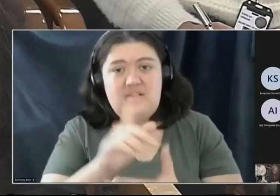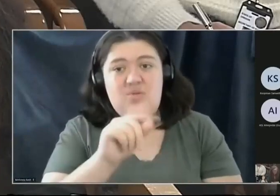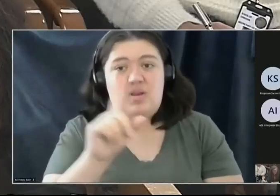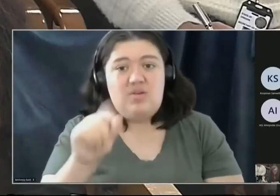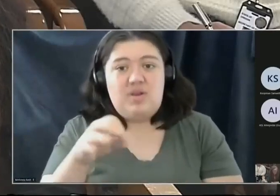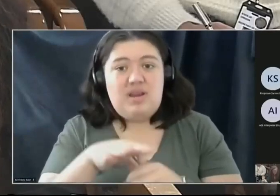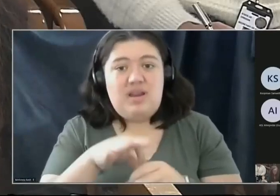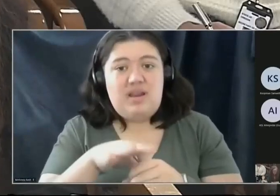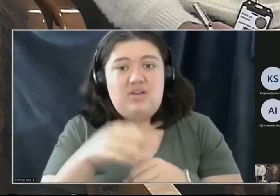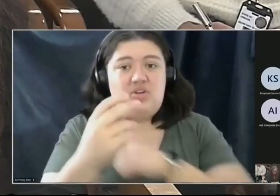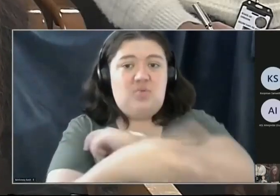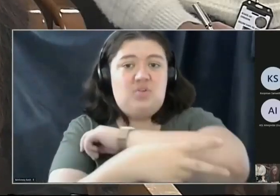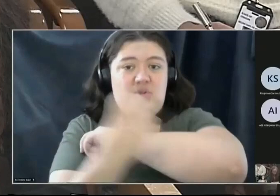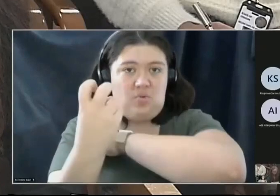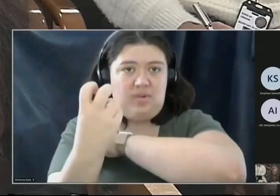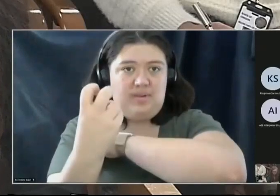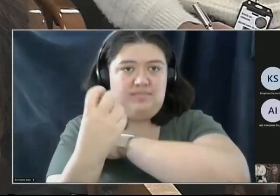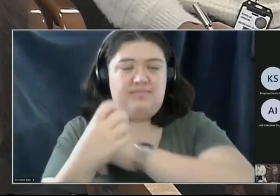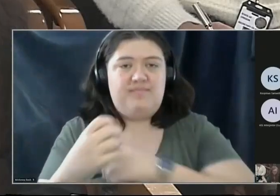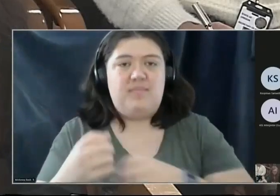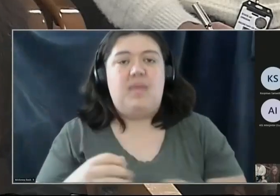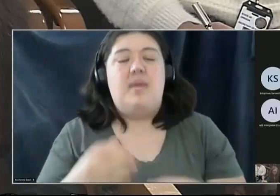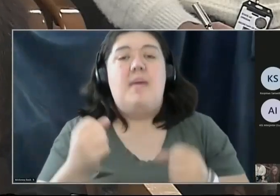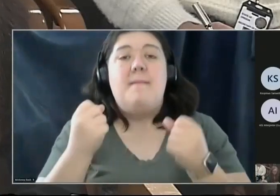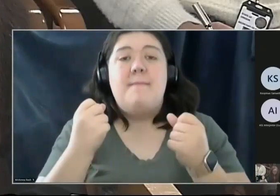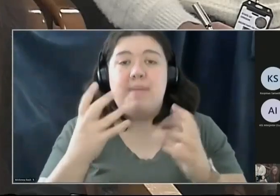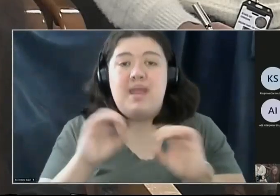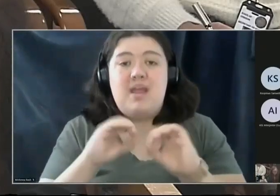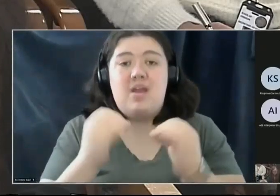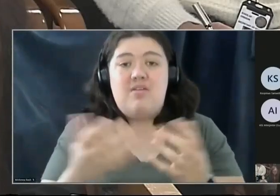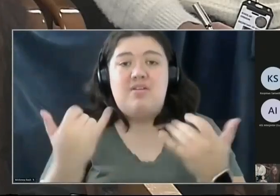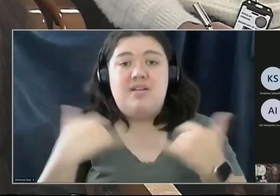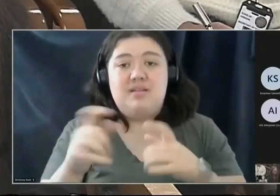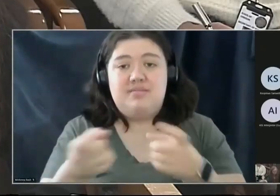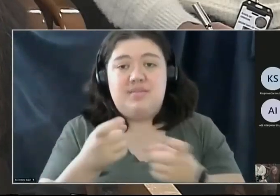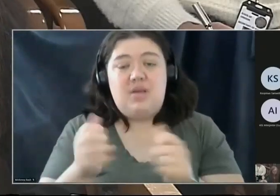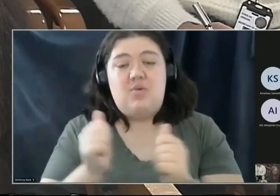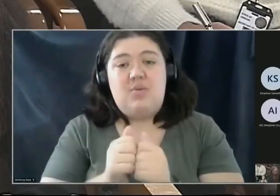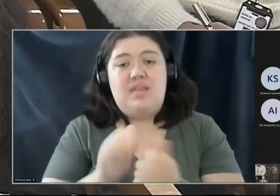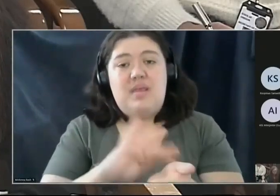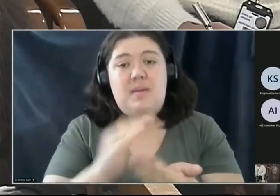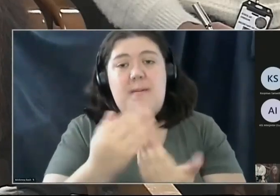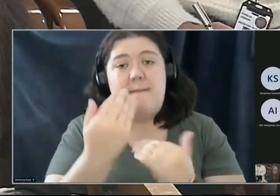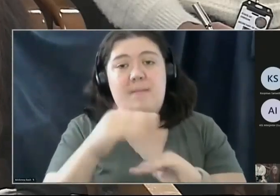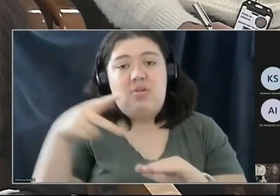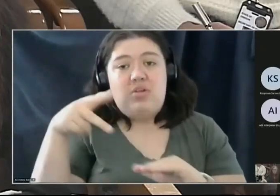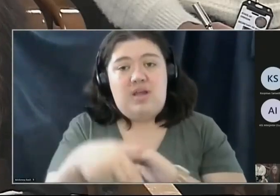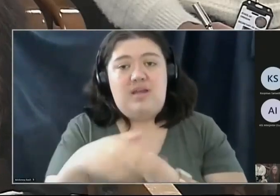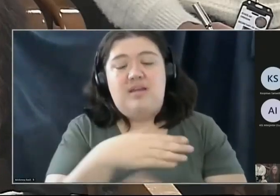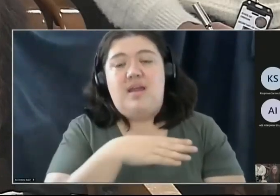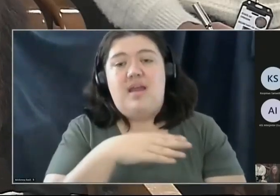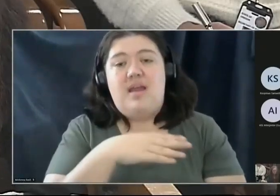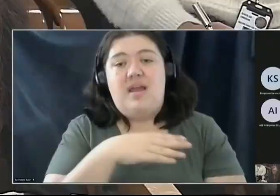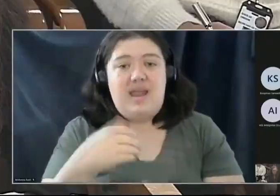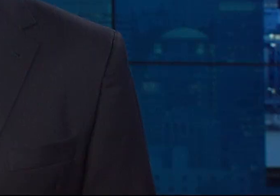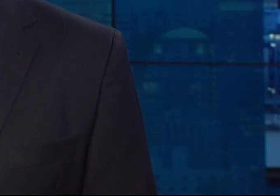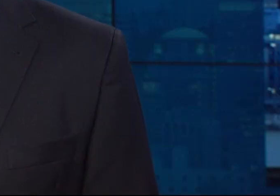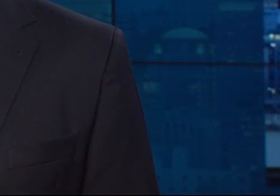stolen. Many of the offices are also dealing with budget cuts and facing extreme budget